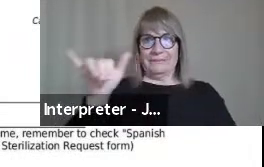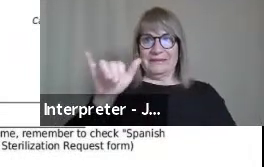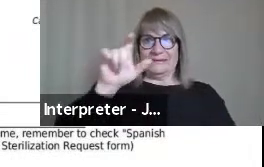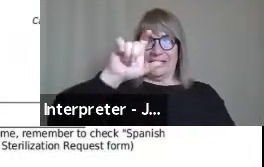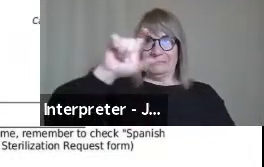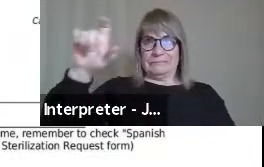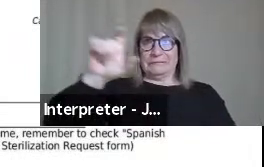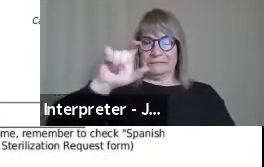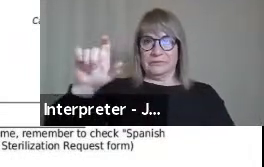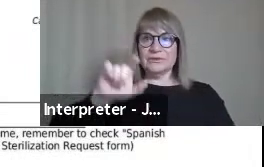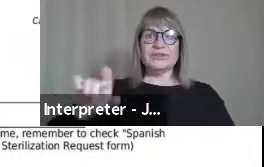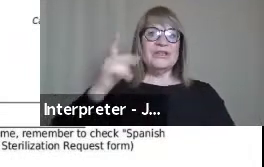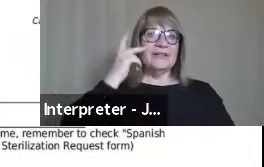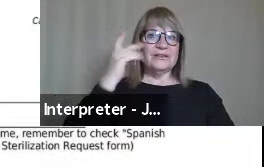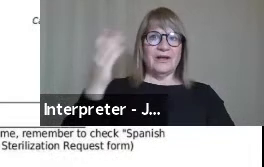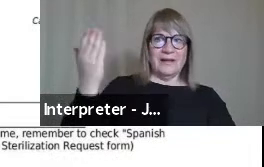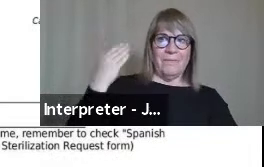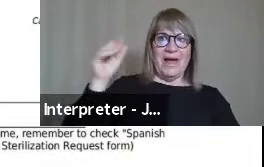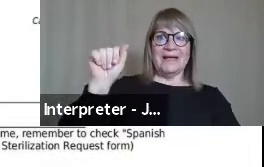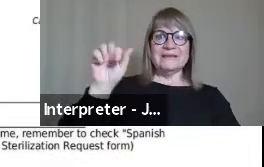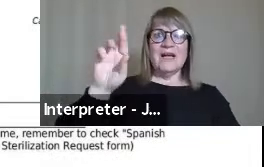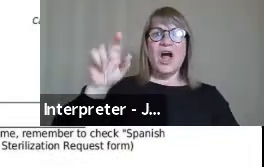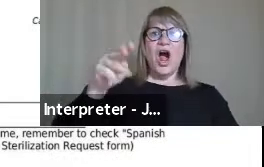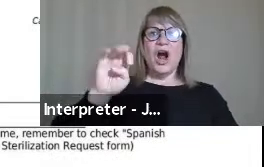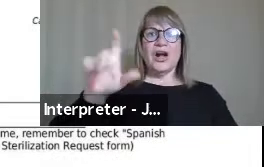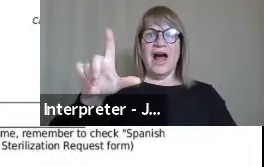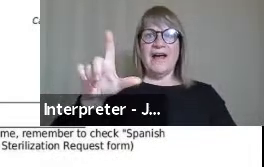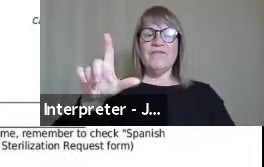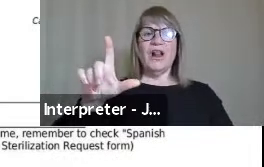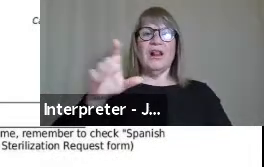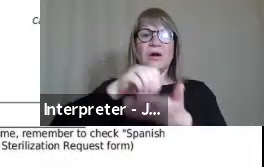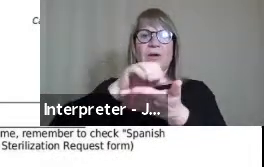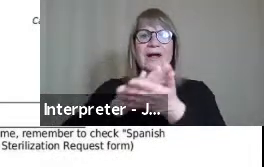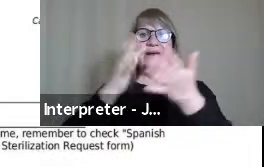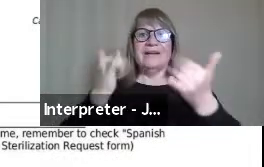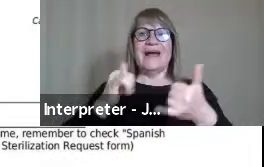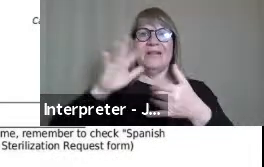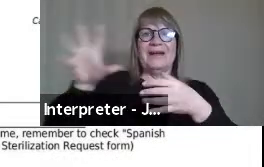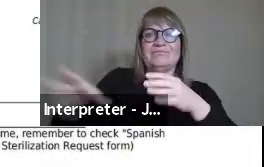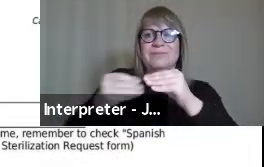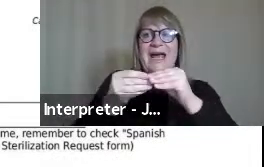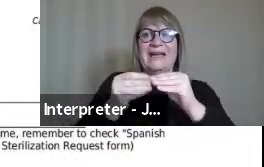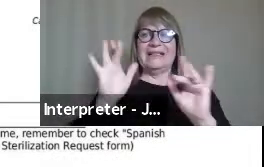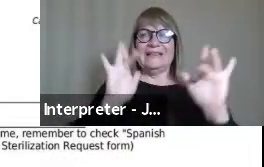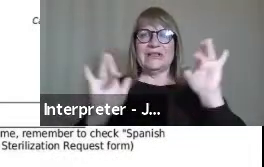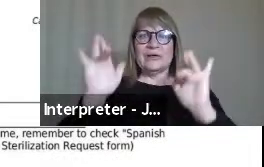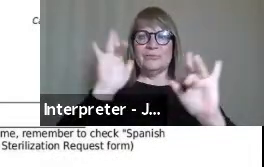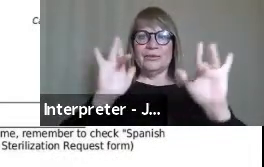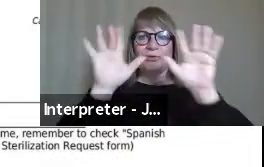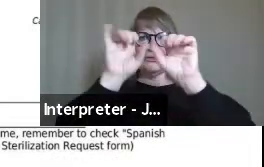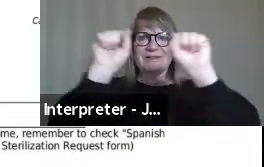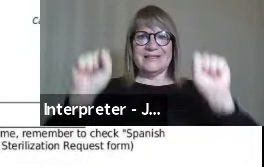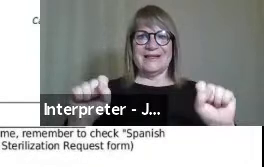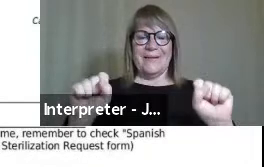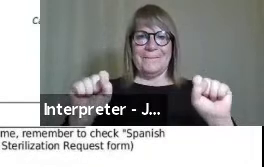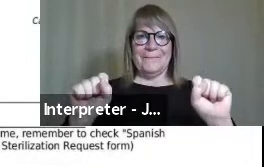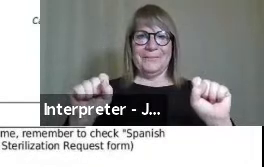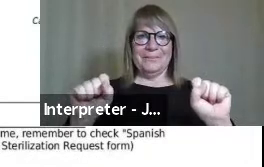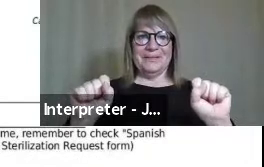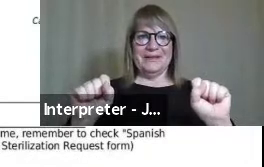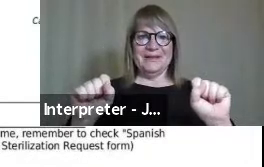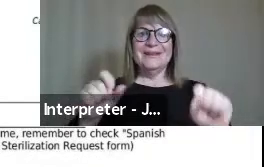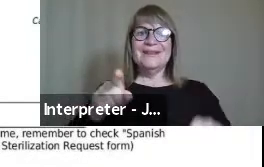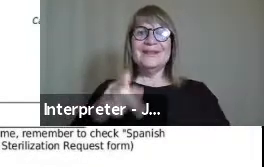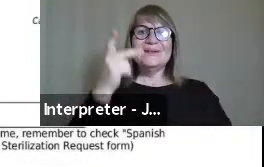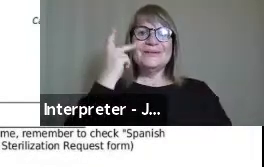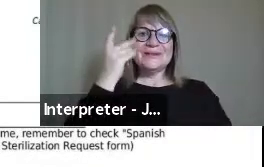original archival record and now they're entered into this sort of computerized data system and as you can see there are